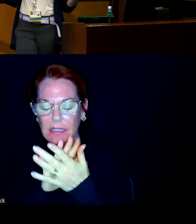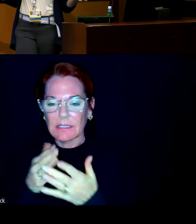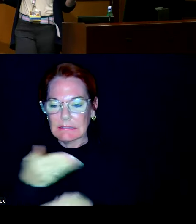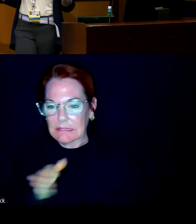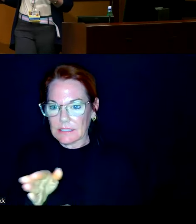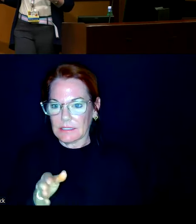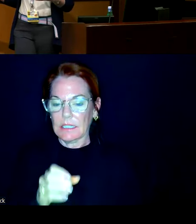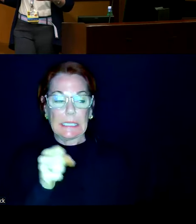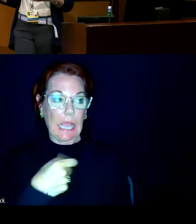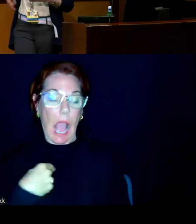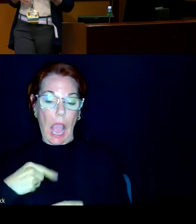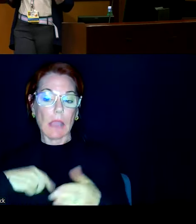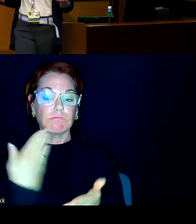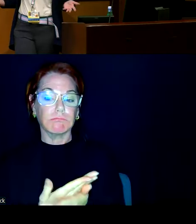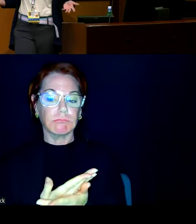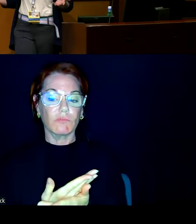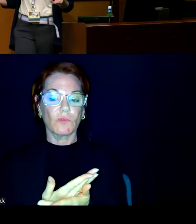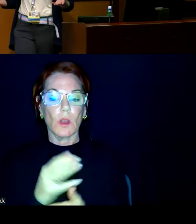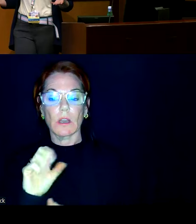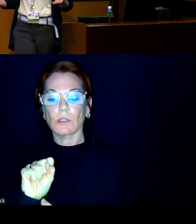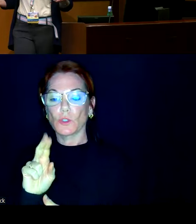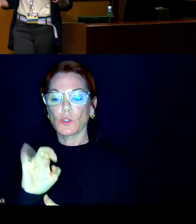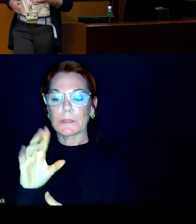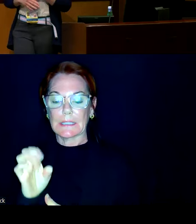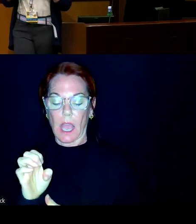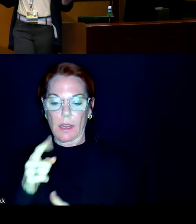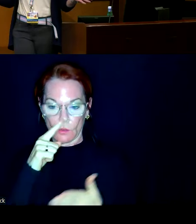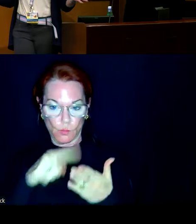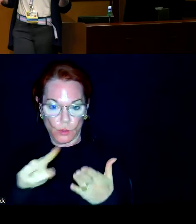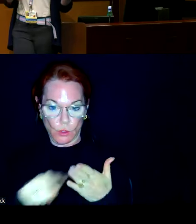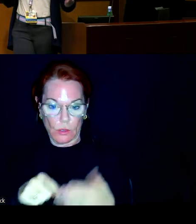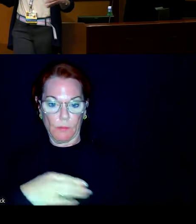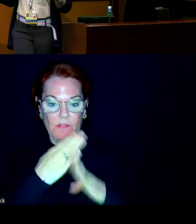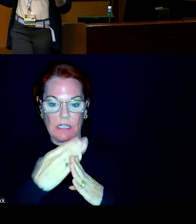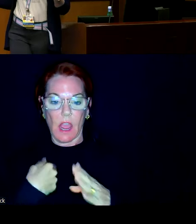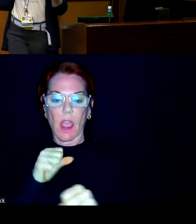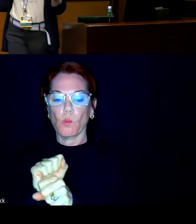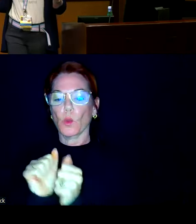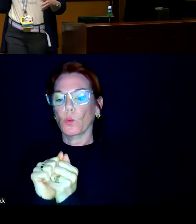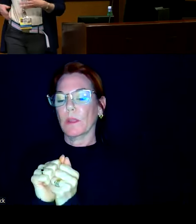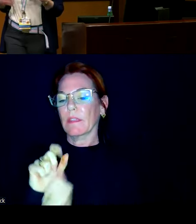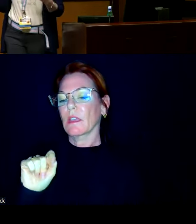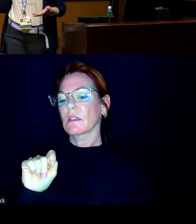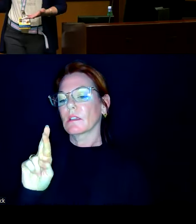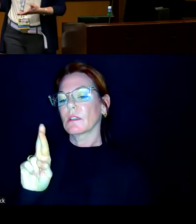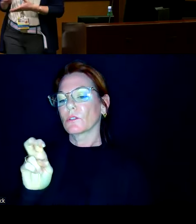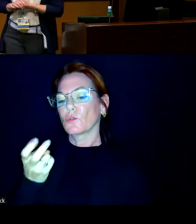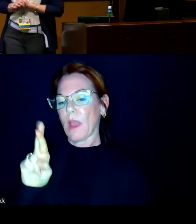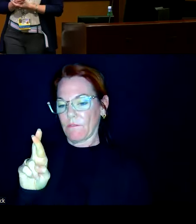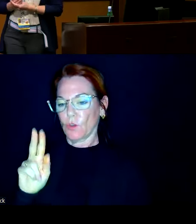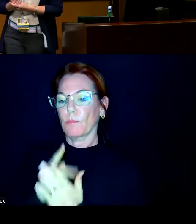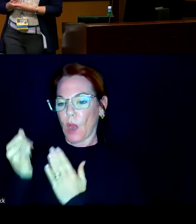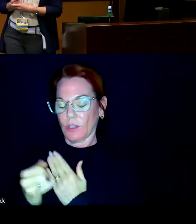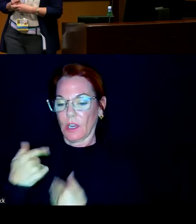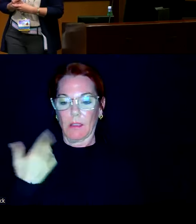here as a suicide prevention researcher. I did work with the Trevor Project. And this is literally all I've done for the last 10, 15 years is work with trans and